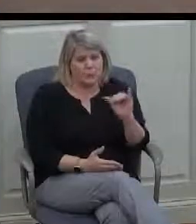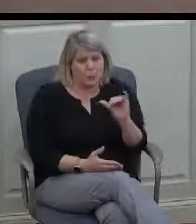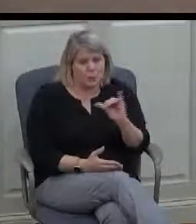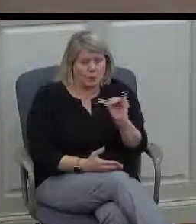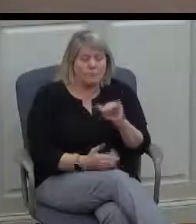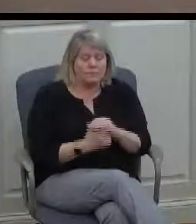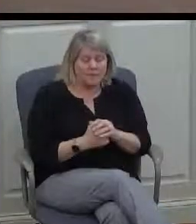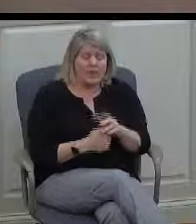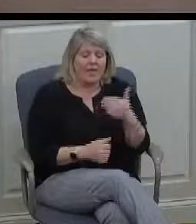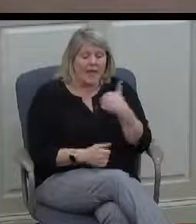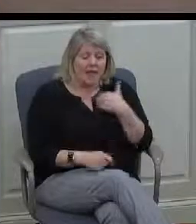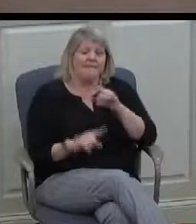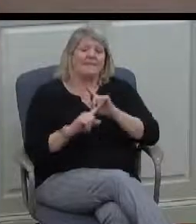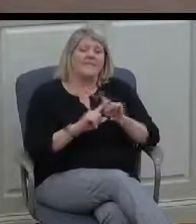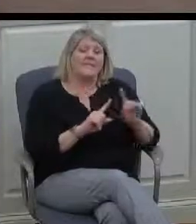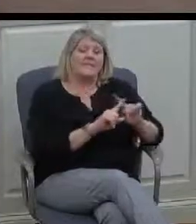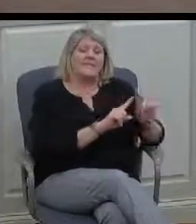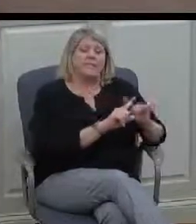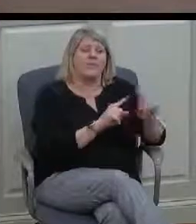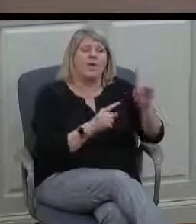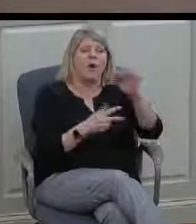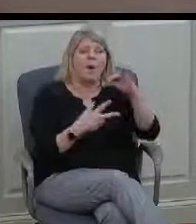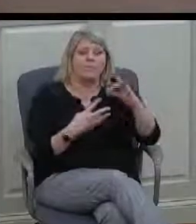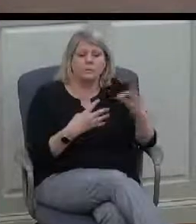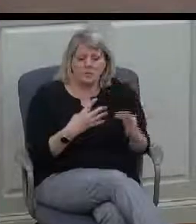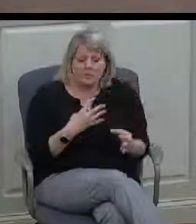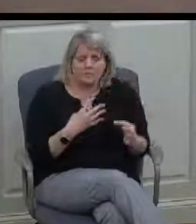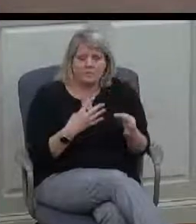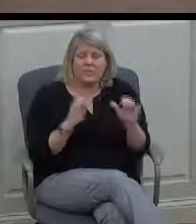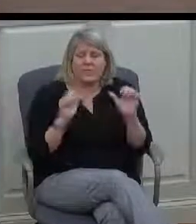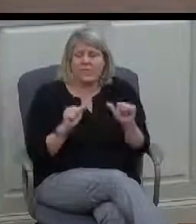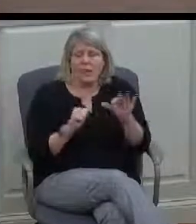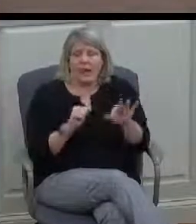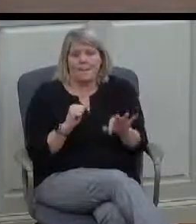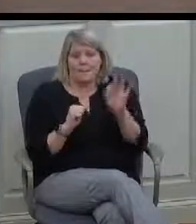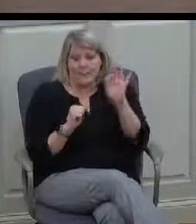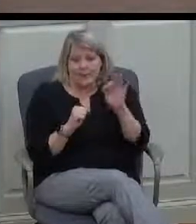there. There's options like that do exist.